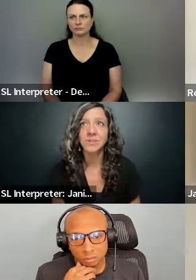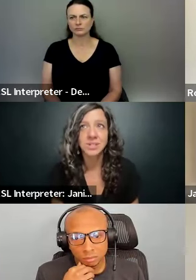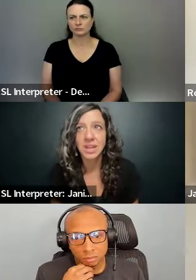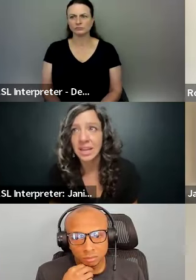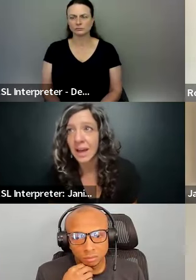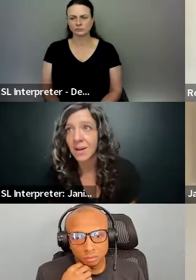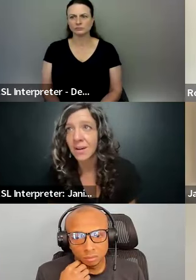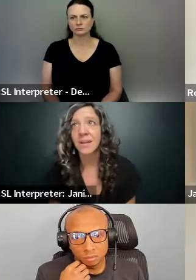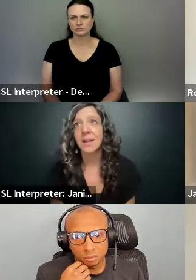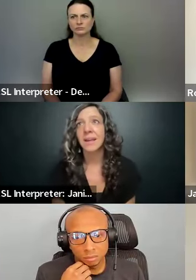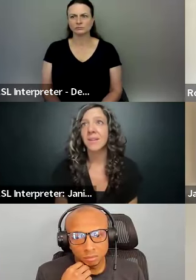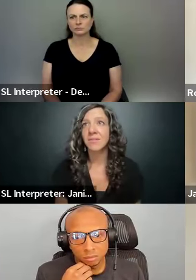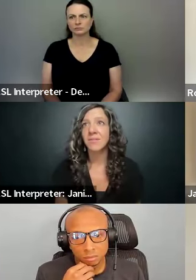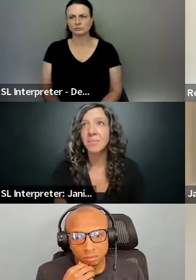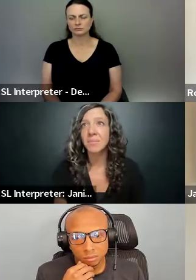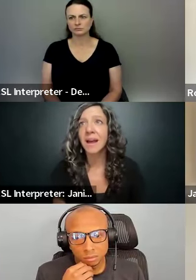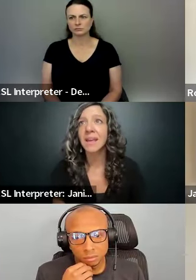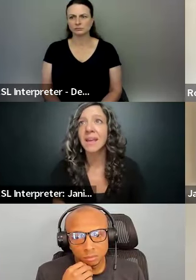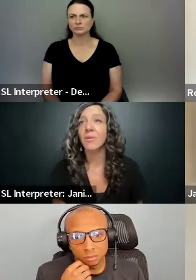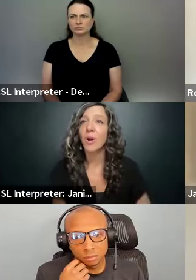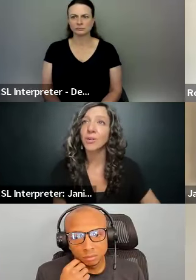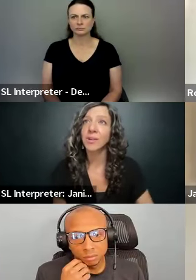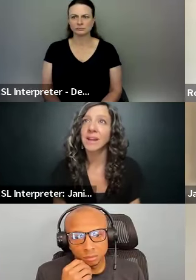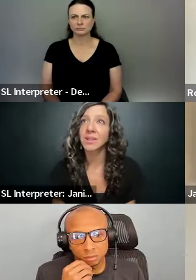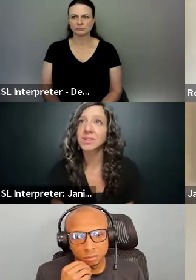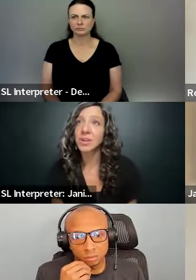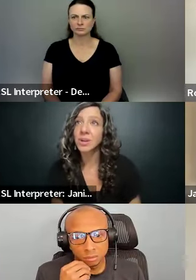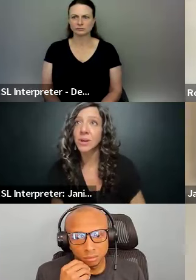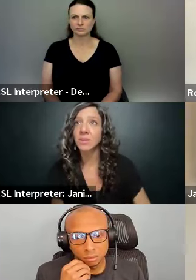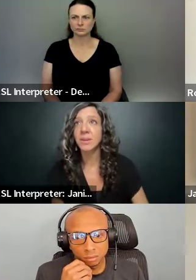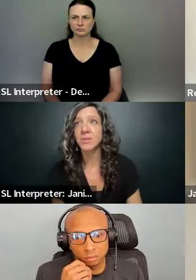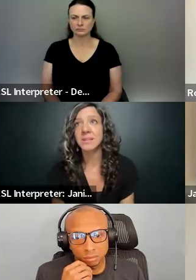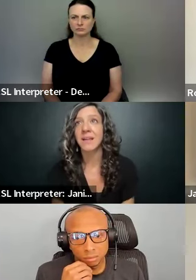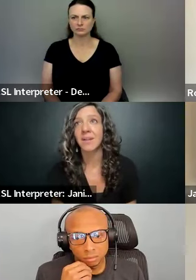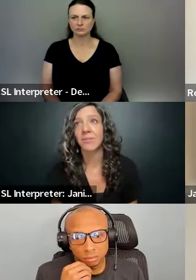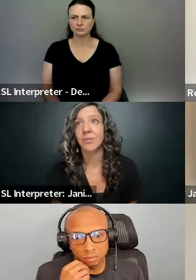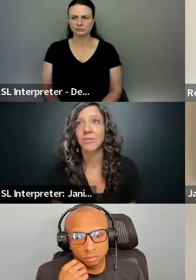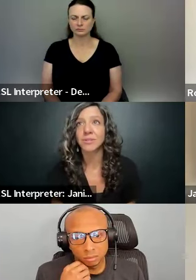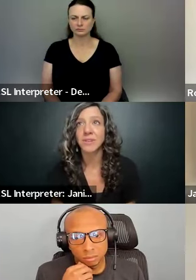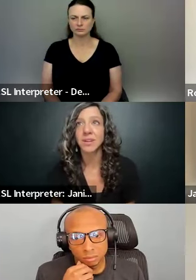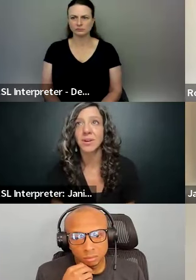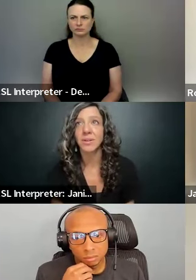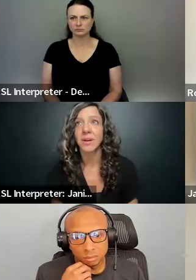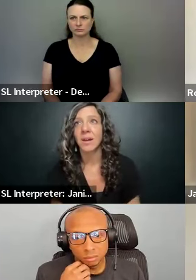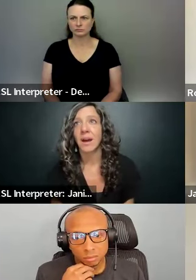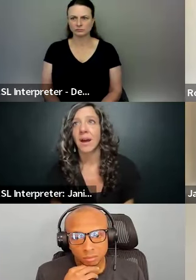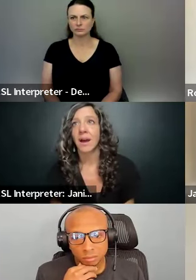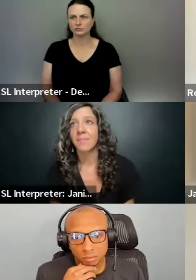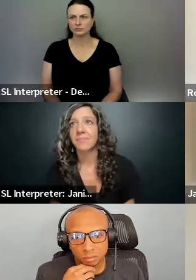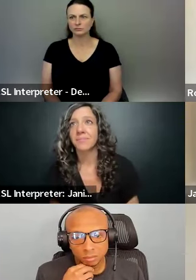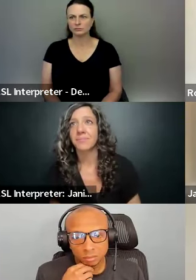So check it out, give any feedback. If we all agree that it looks good, we're going to be using that for the first video.